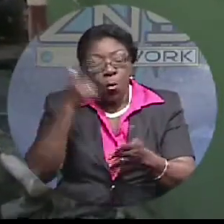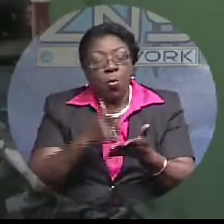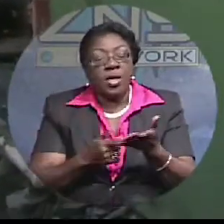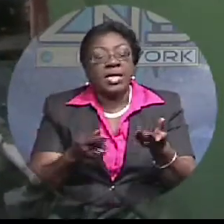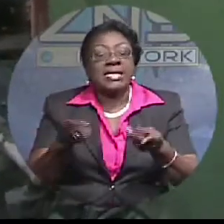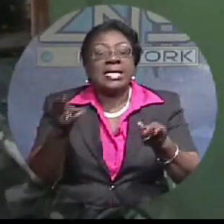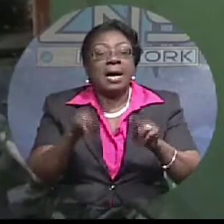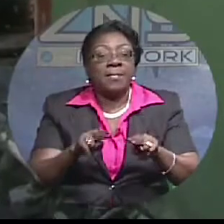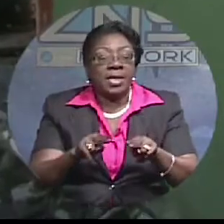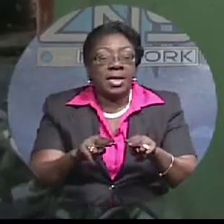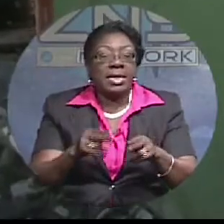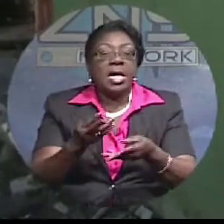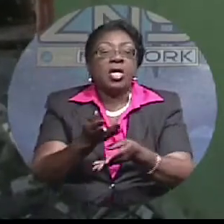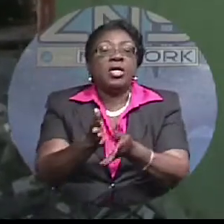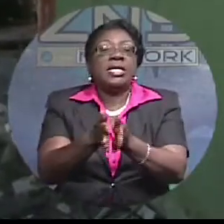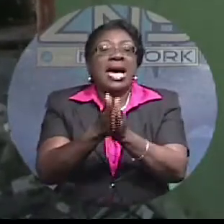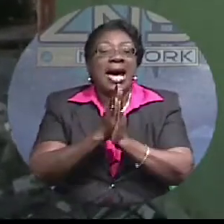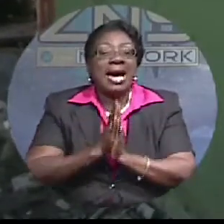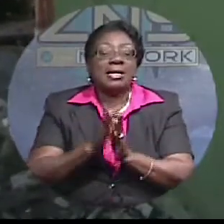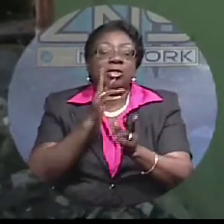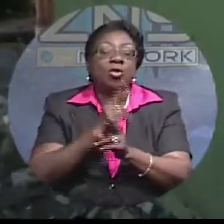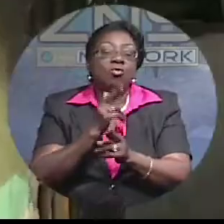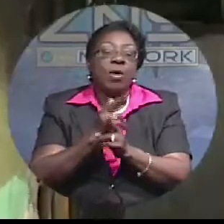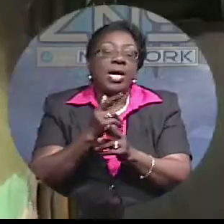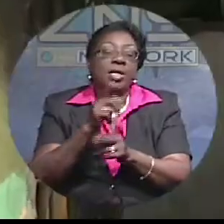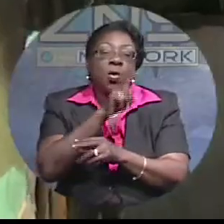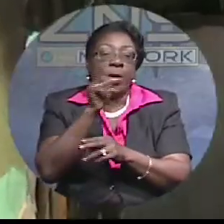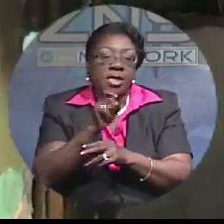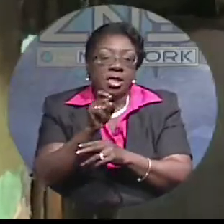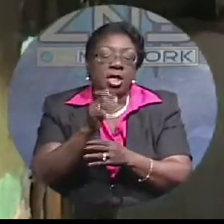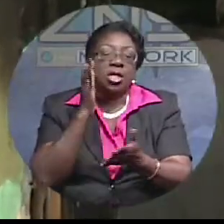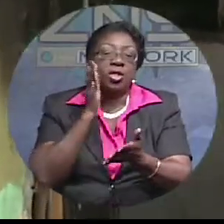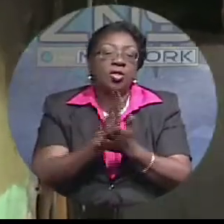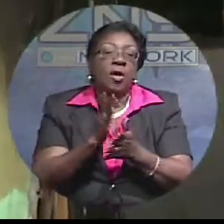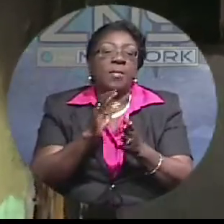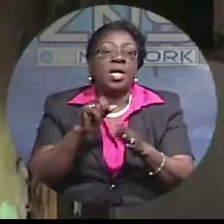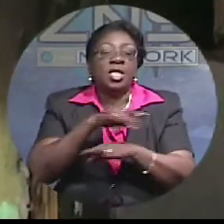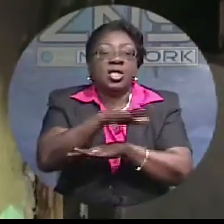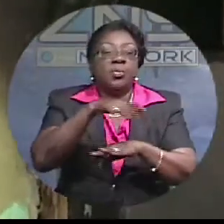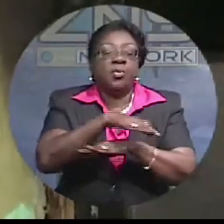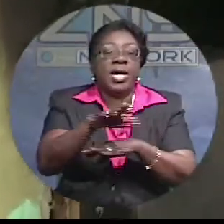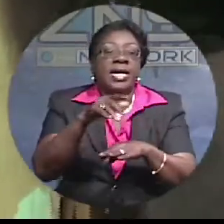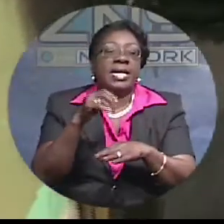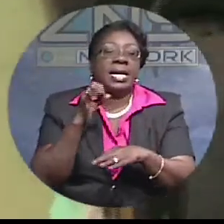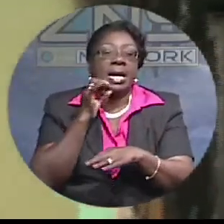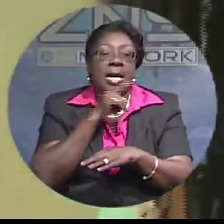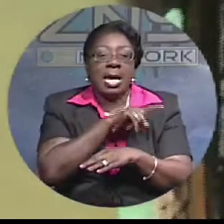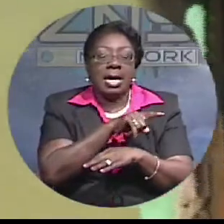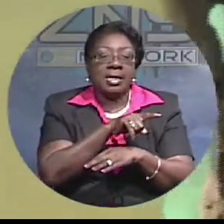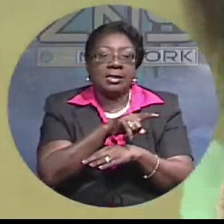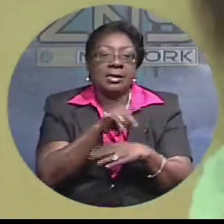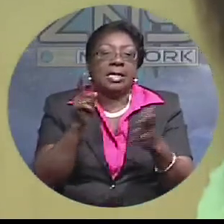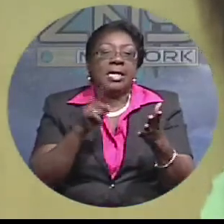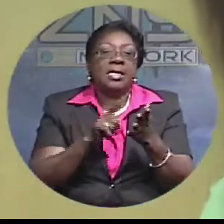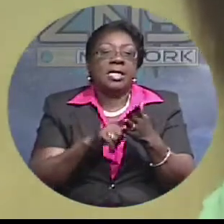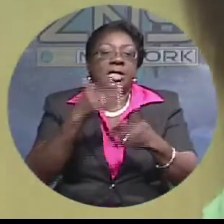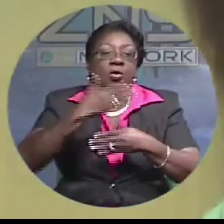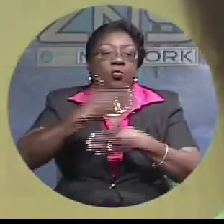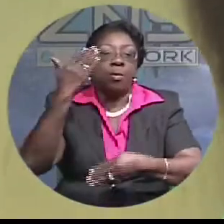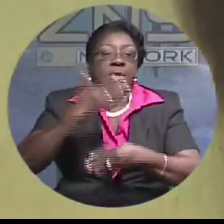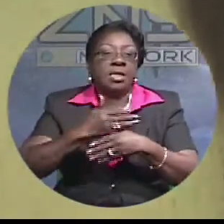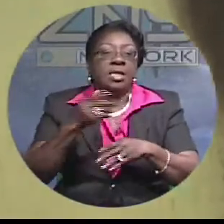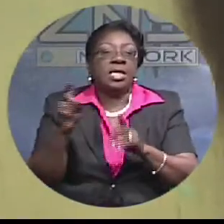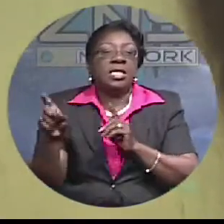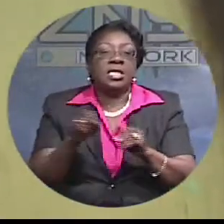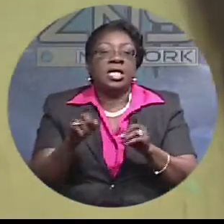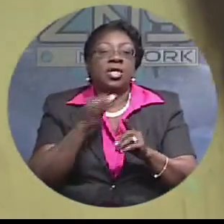you ask the right question and stop spreading rumors. On the sign it says, this house, this window did not have a bar. This was an escape window.